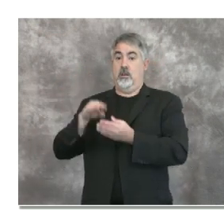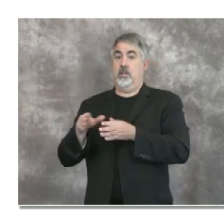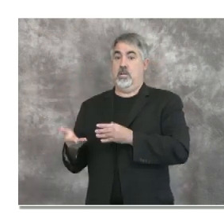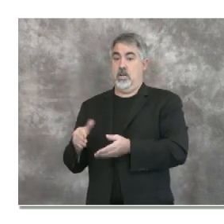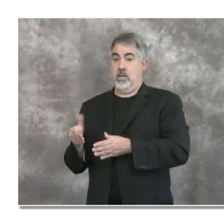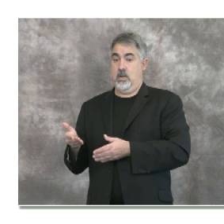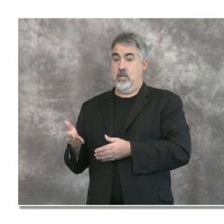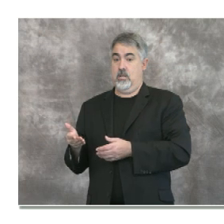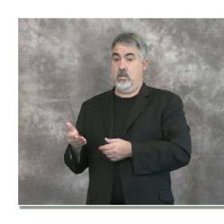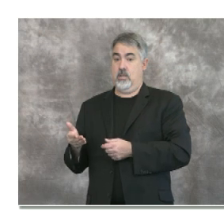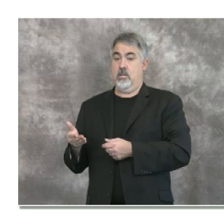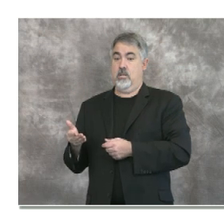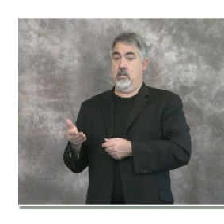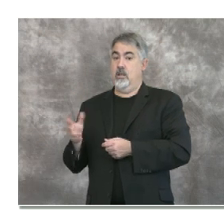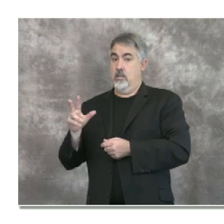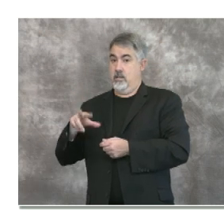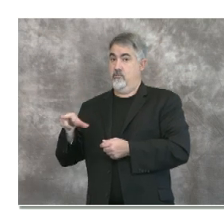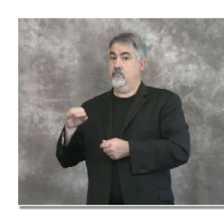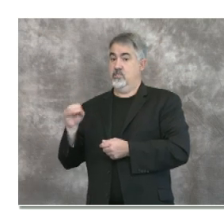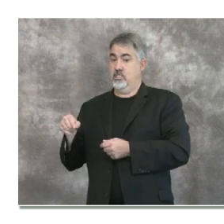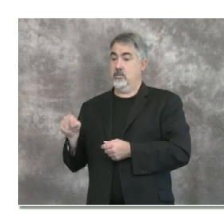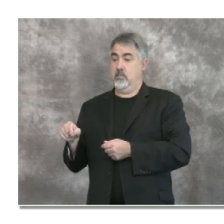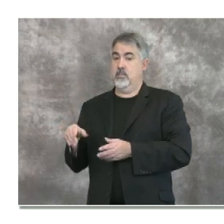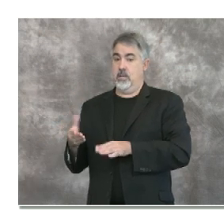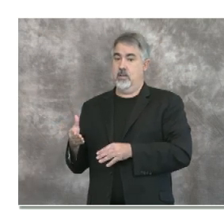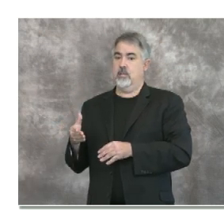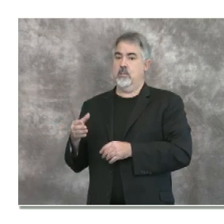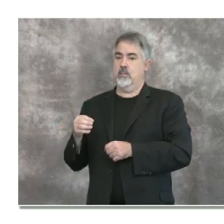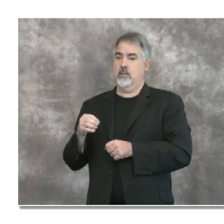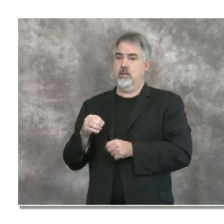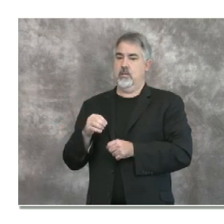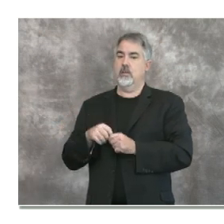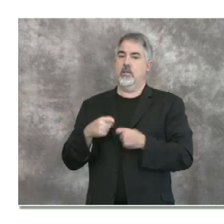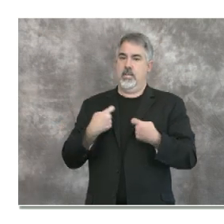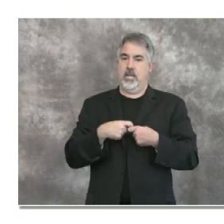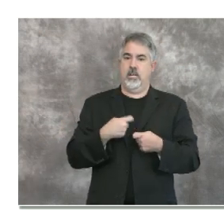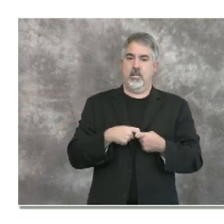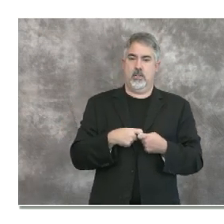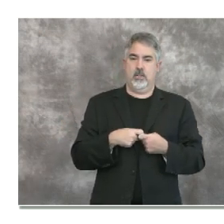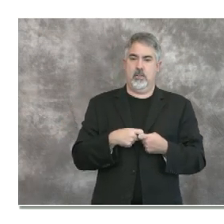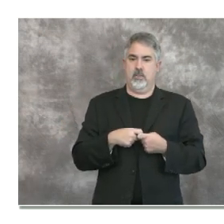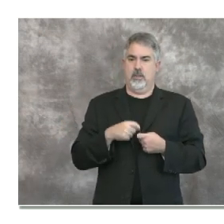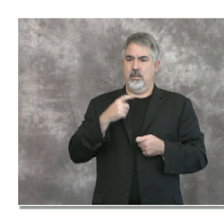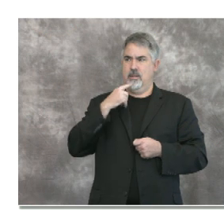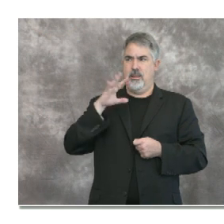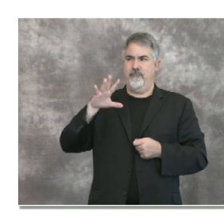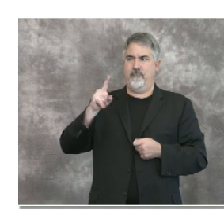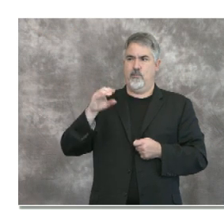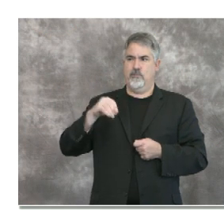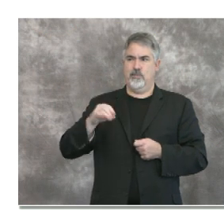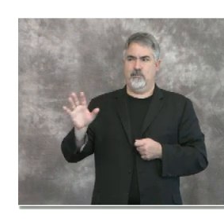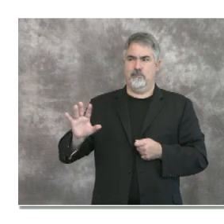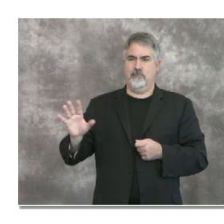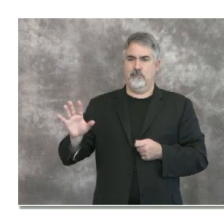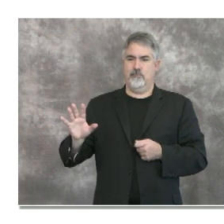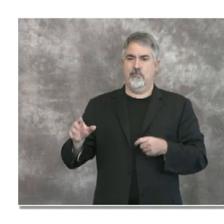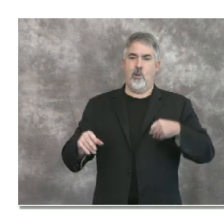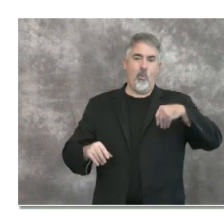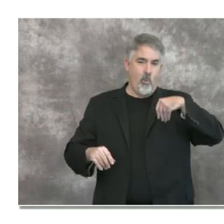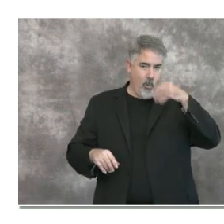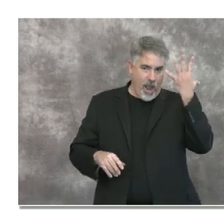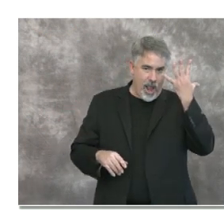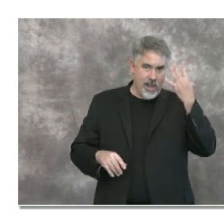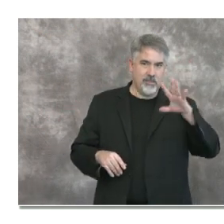deaths? Yes. Have been in Latinos, not over 51%. So whites at about